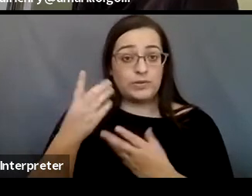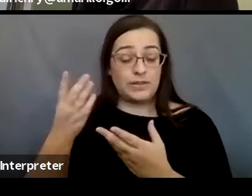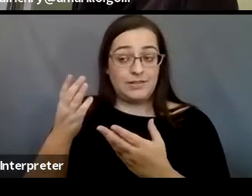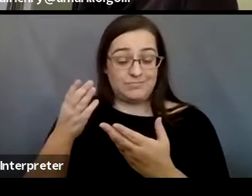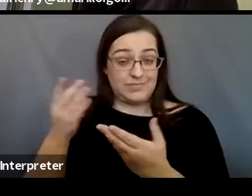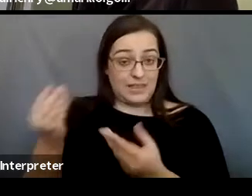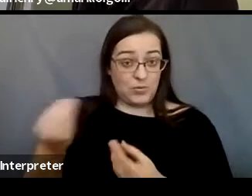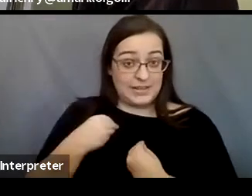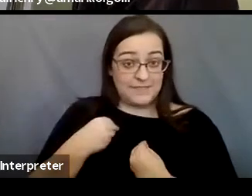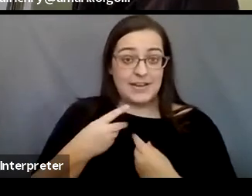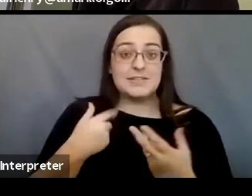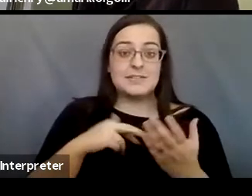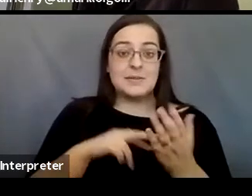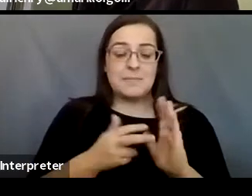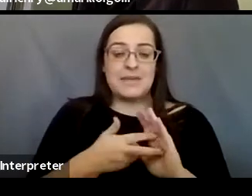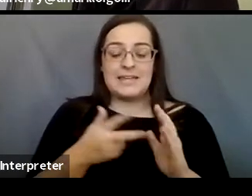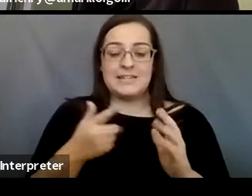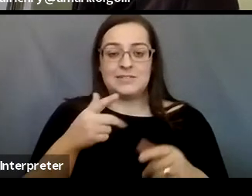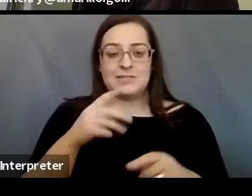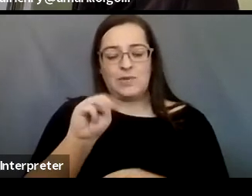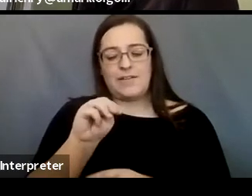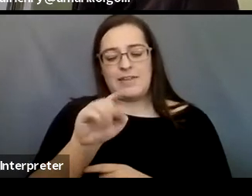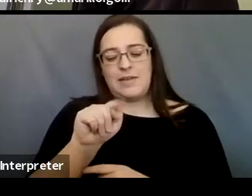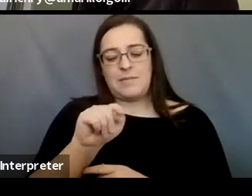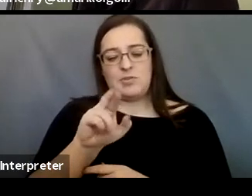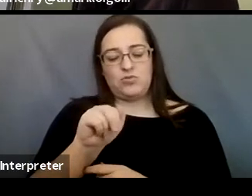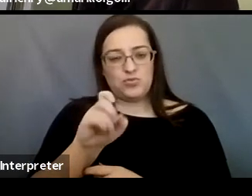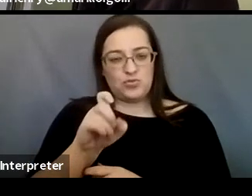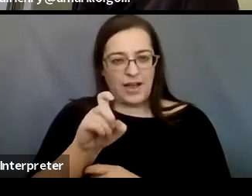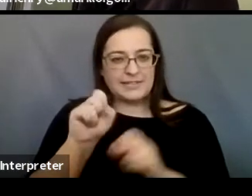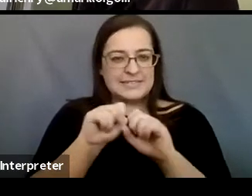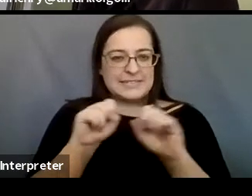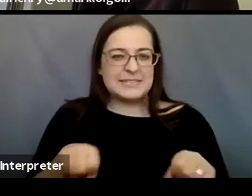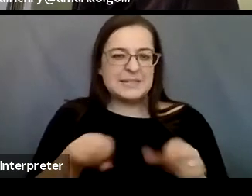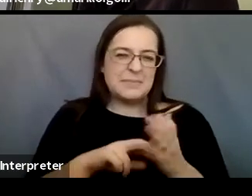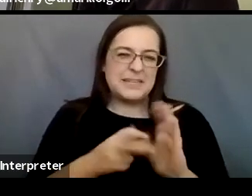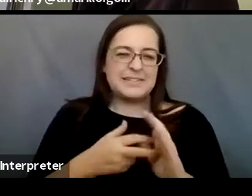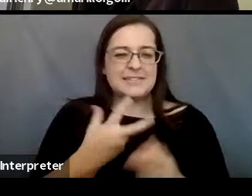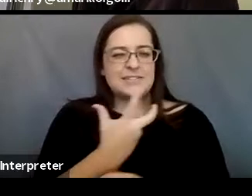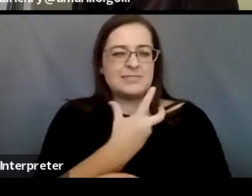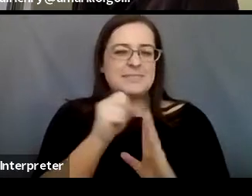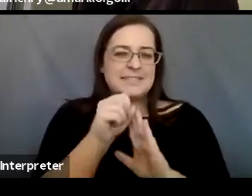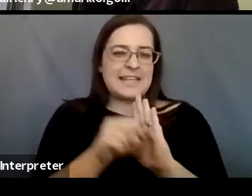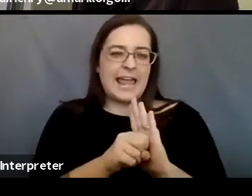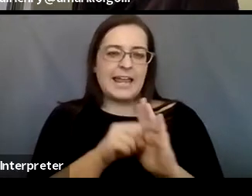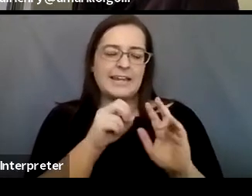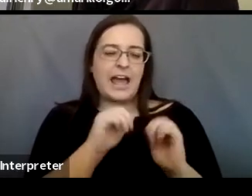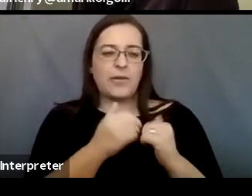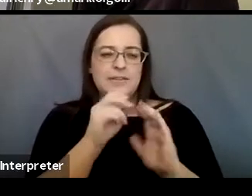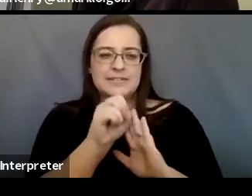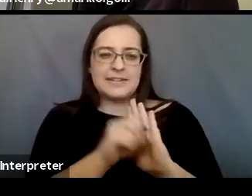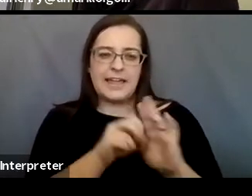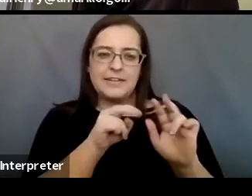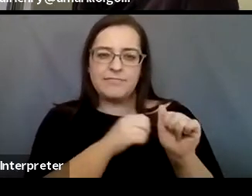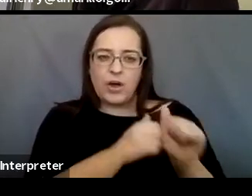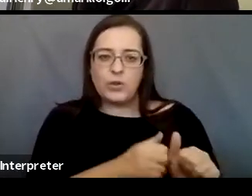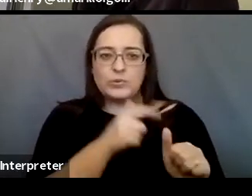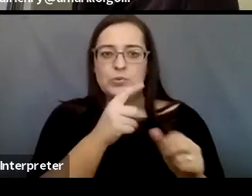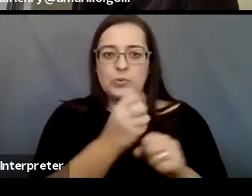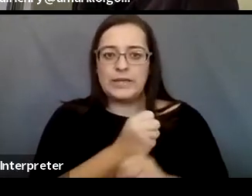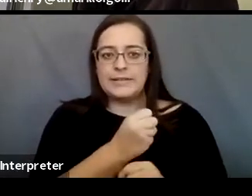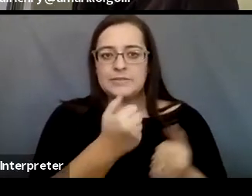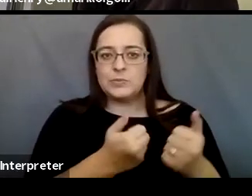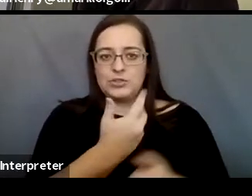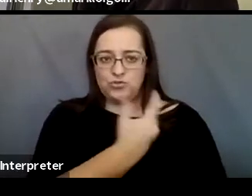each recipient into what's called the MTRAC system, which is the state's immunization tracking system. So a person will get their vaccine, we'll